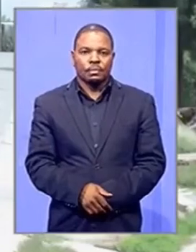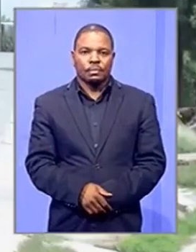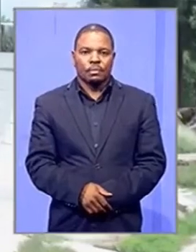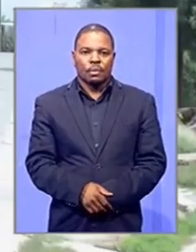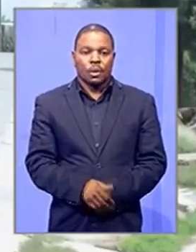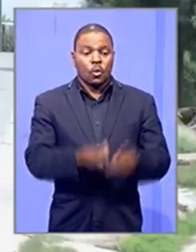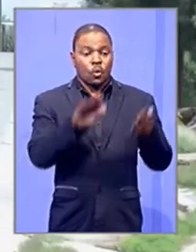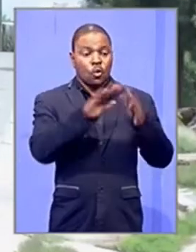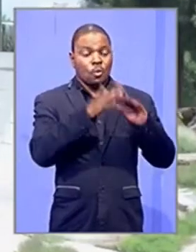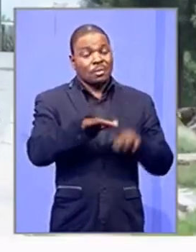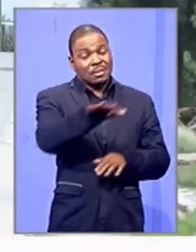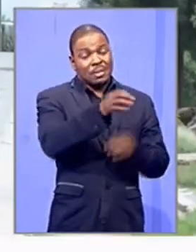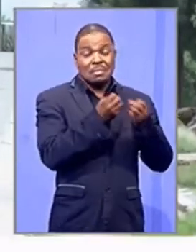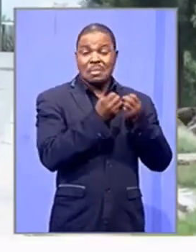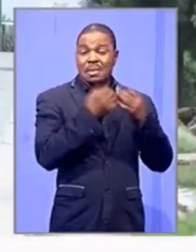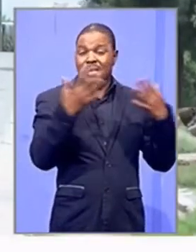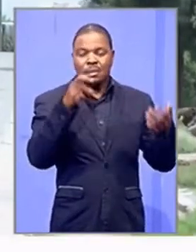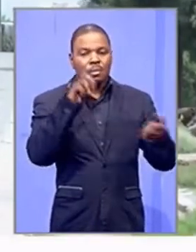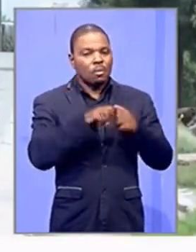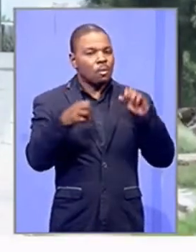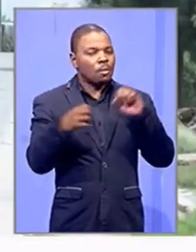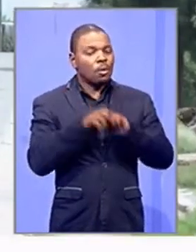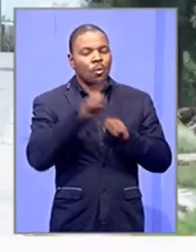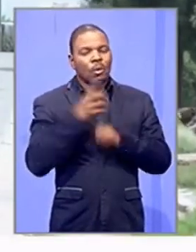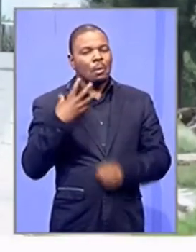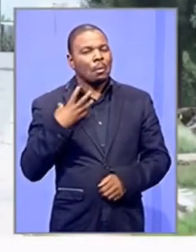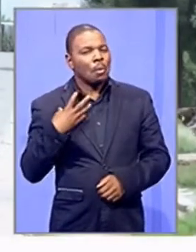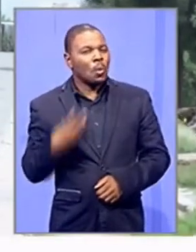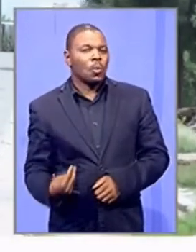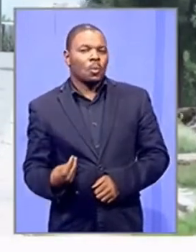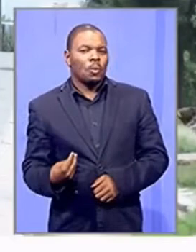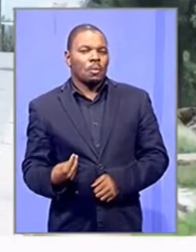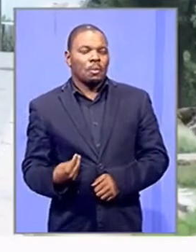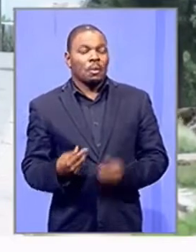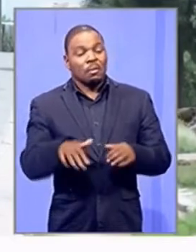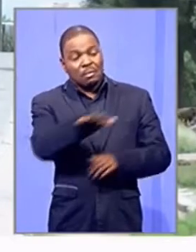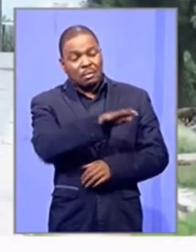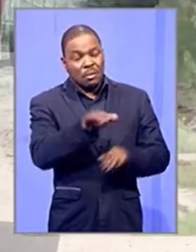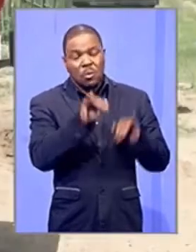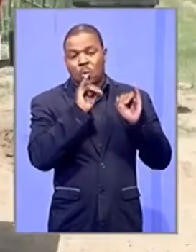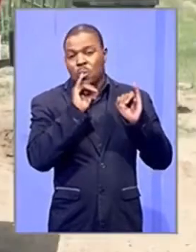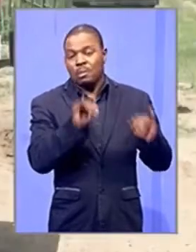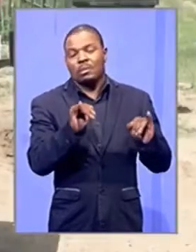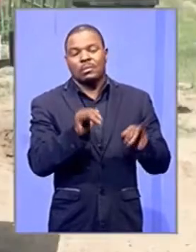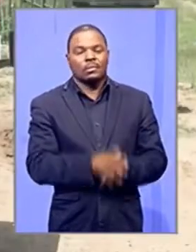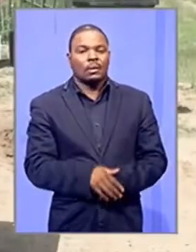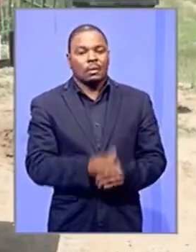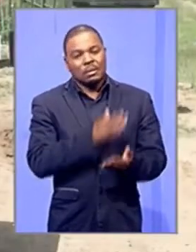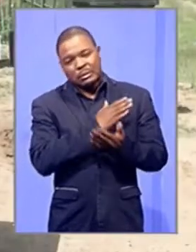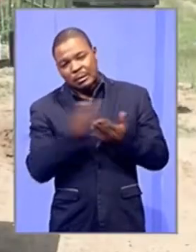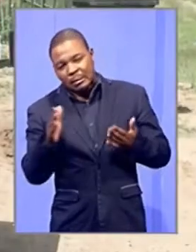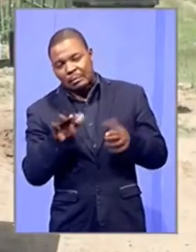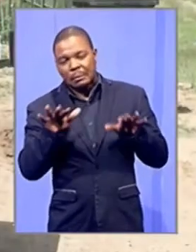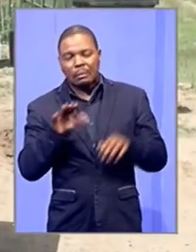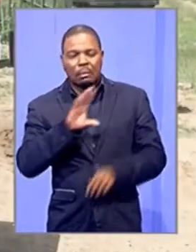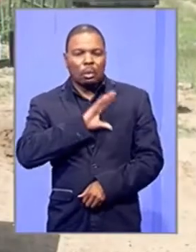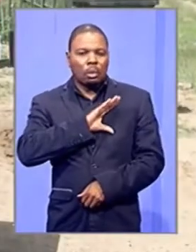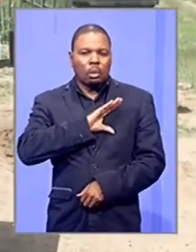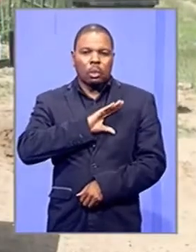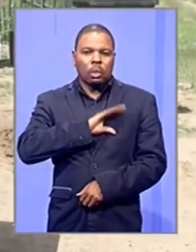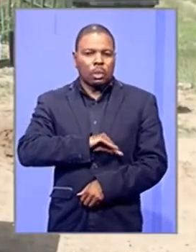Badudi ba bantši ka lefelong le ba aparetswe ke bohloki. Maemo a wa swabishago a dira gore ba bangwe ba lahlegelwe ke